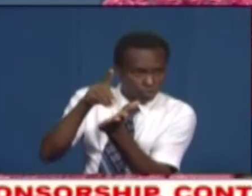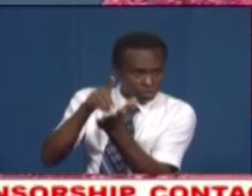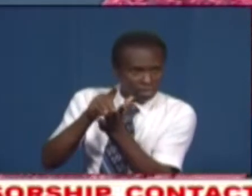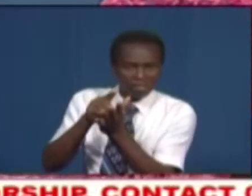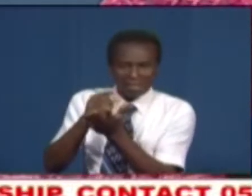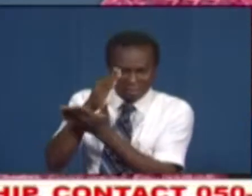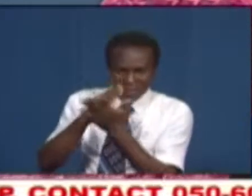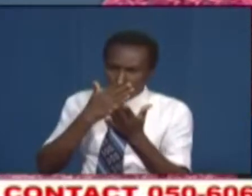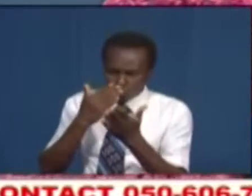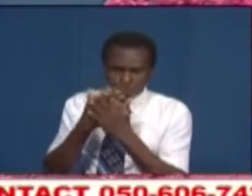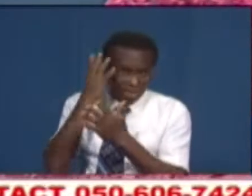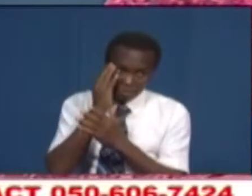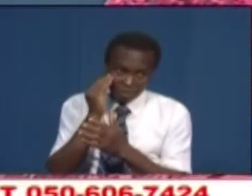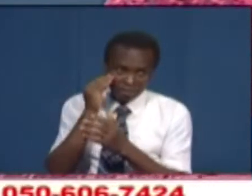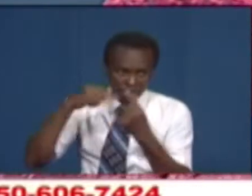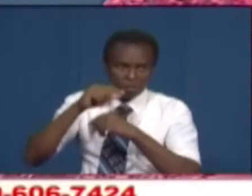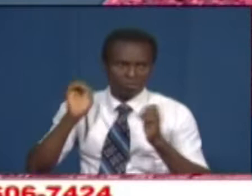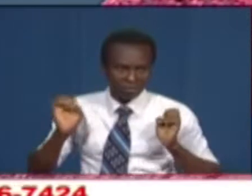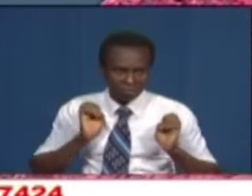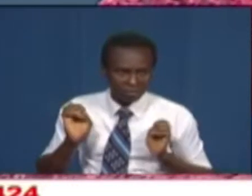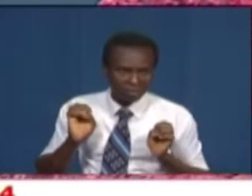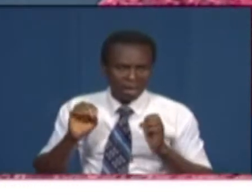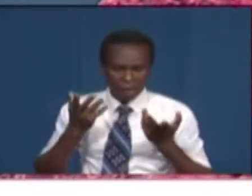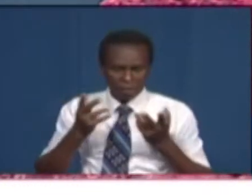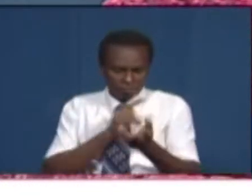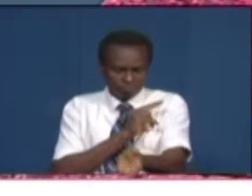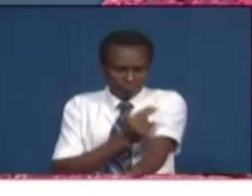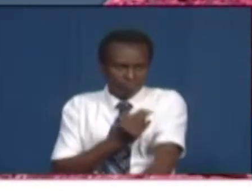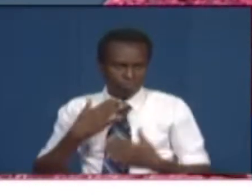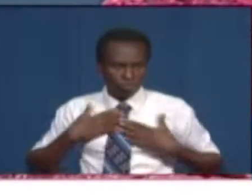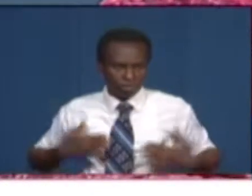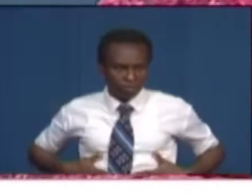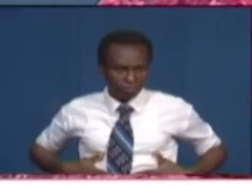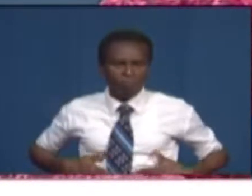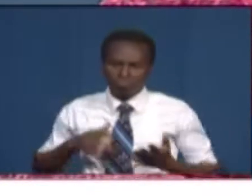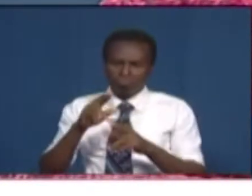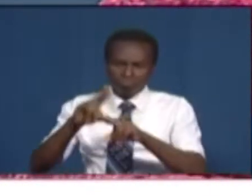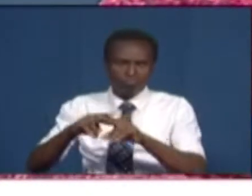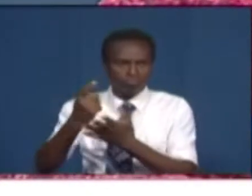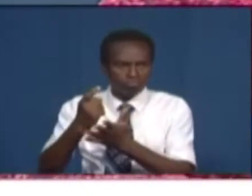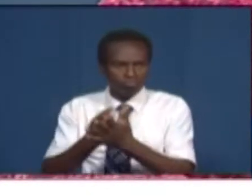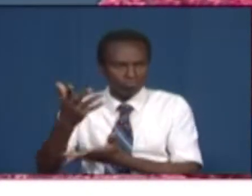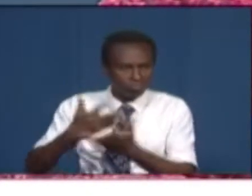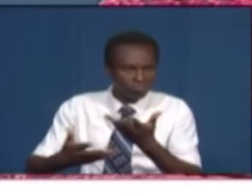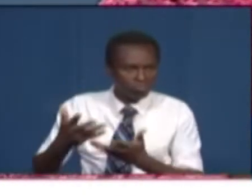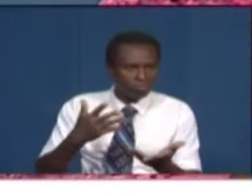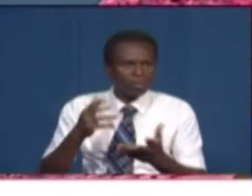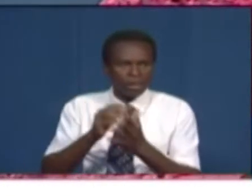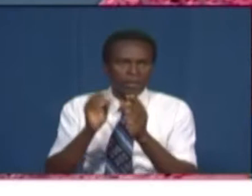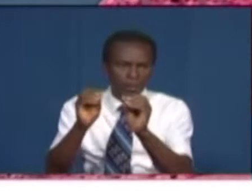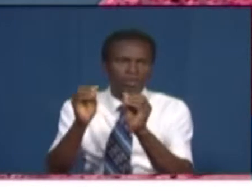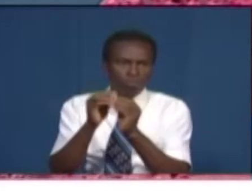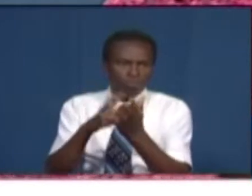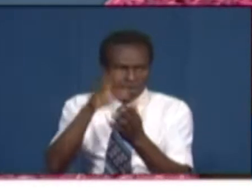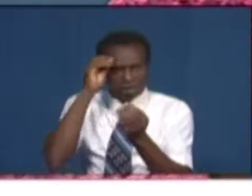that once an adolescent contacts them or brings them, and there's a need for a specific counsel. For instance, if you need